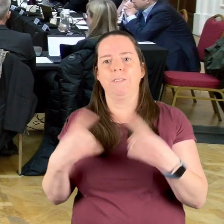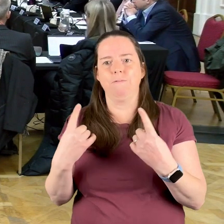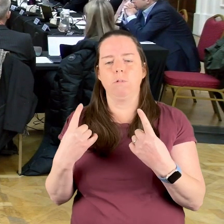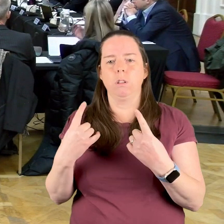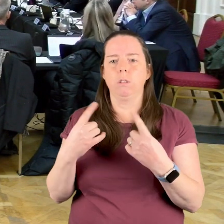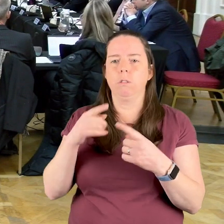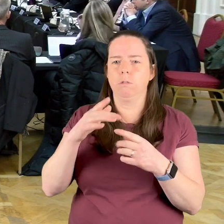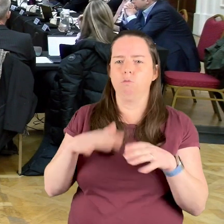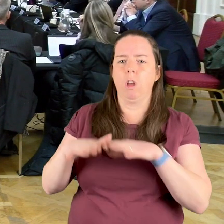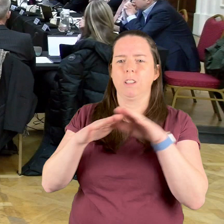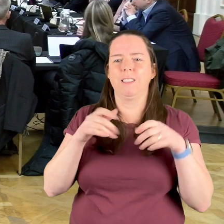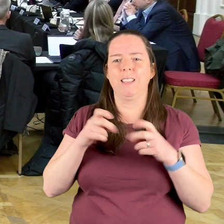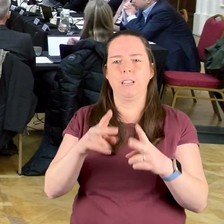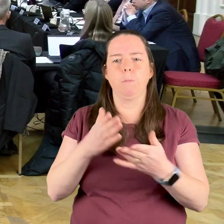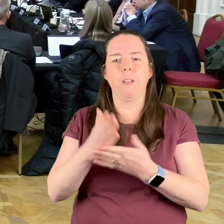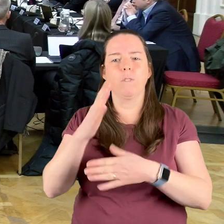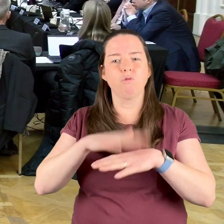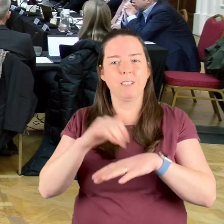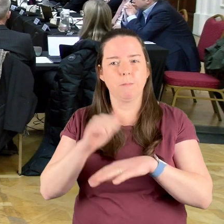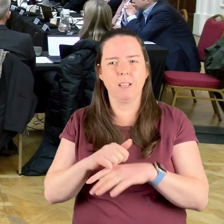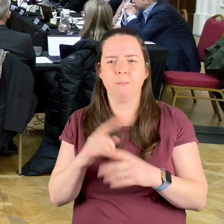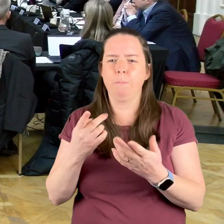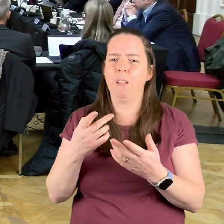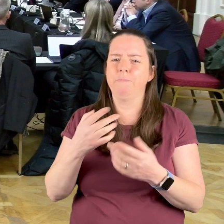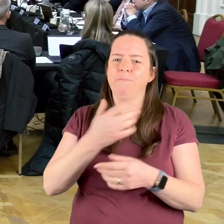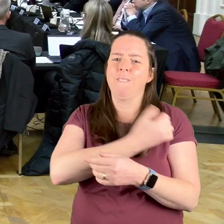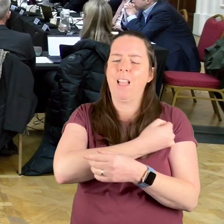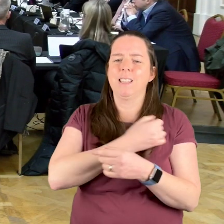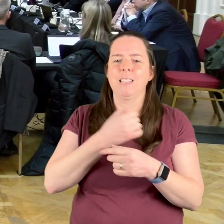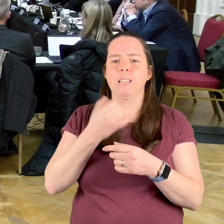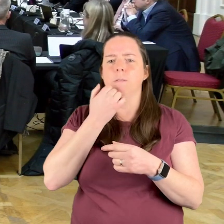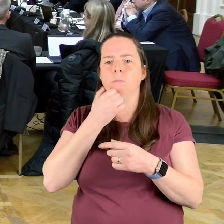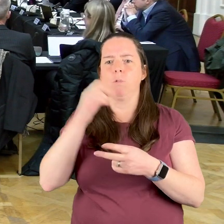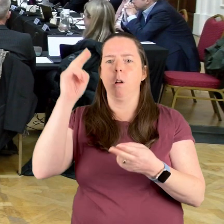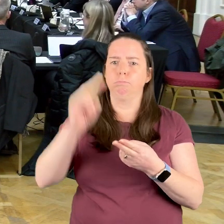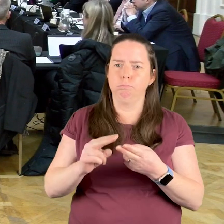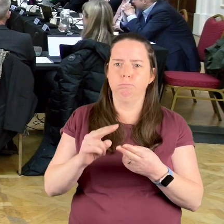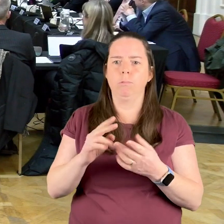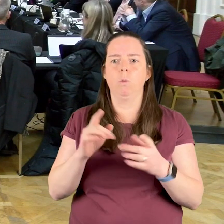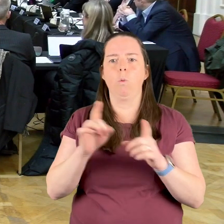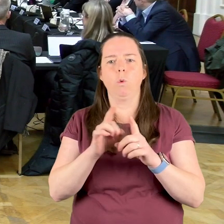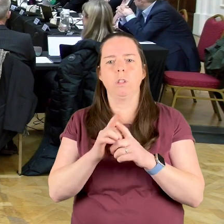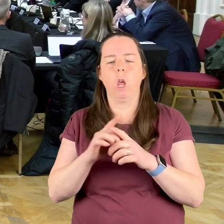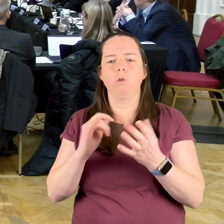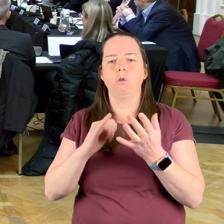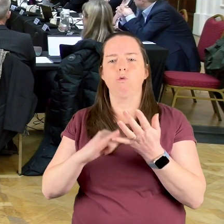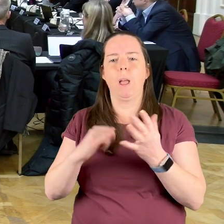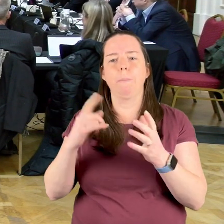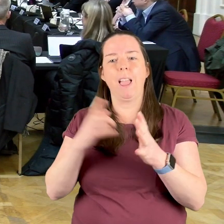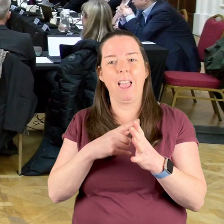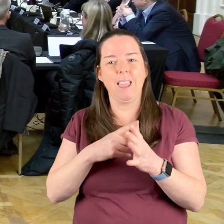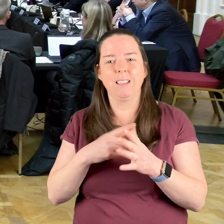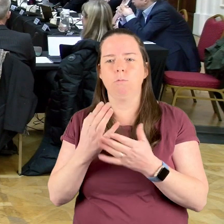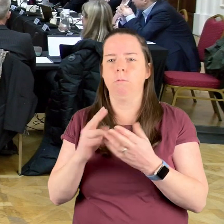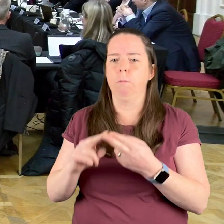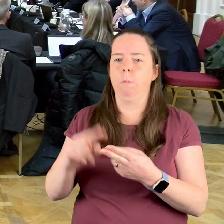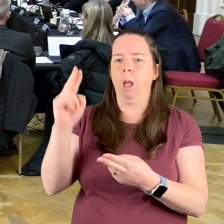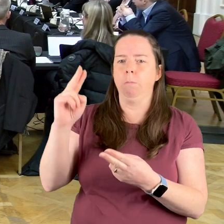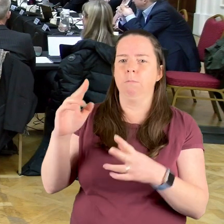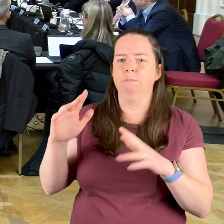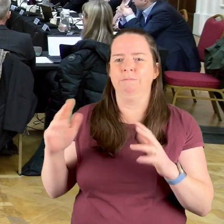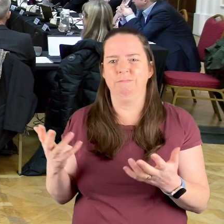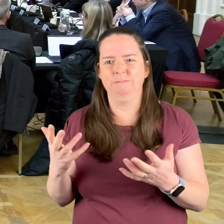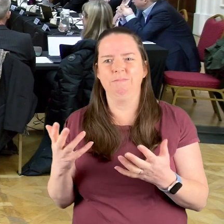have seen falling vaccine rates this year, and that was implicit in some of the challenges that we had around Strep A, which got worse as a result of that.